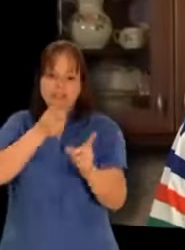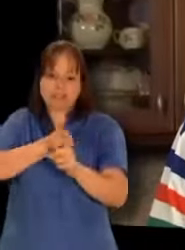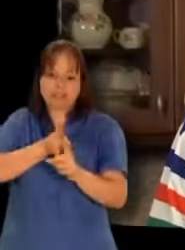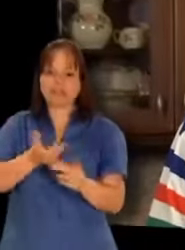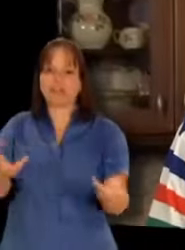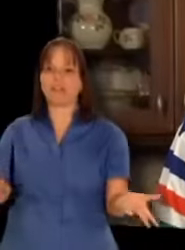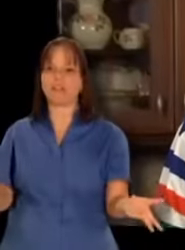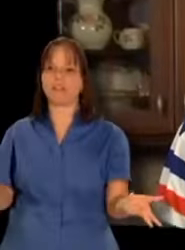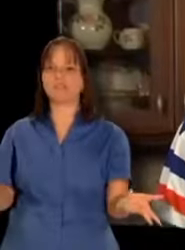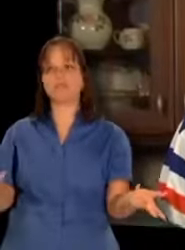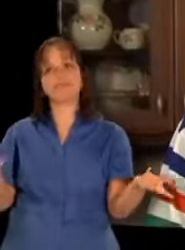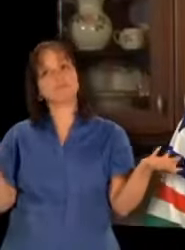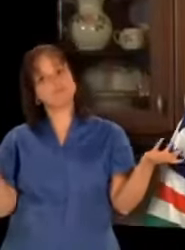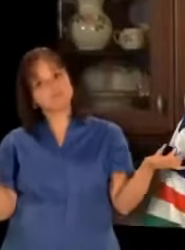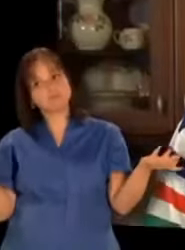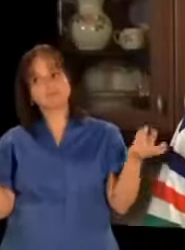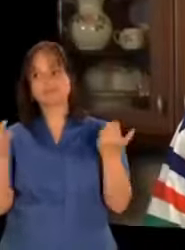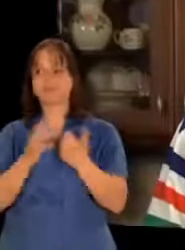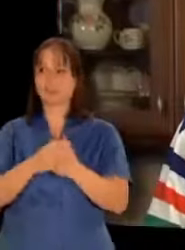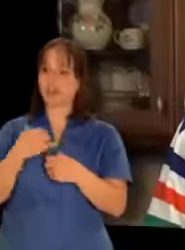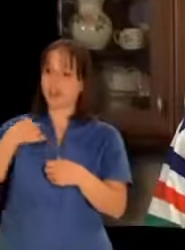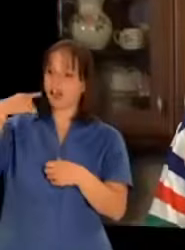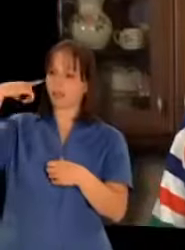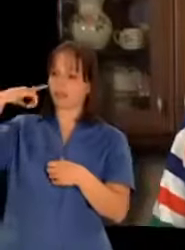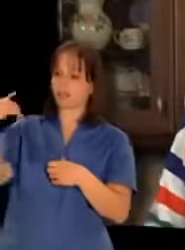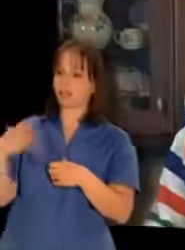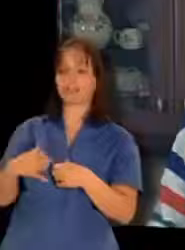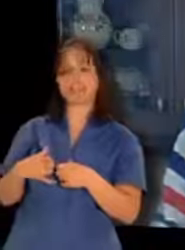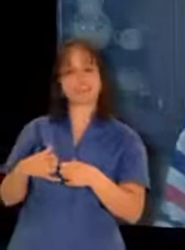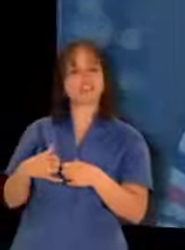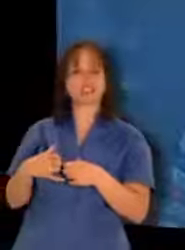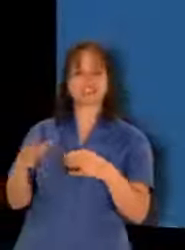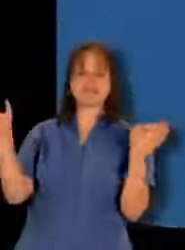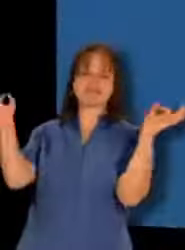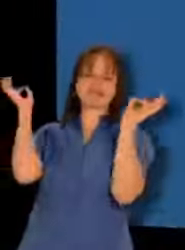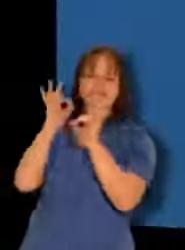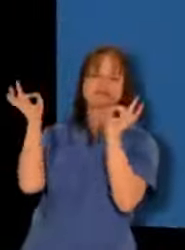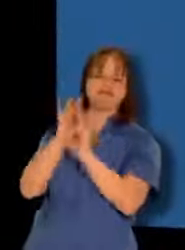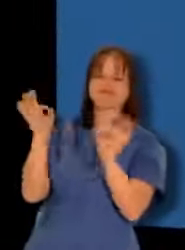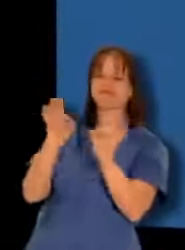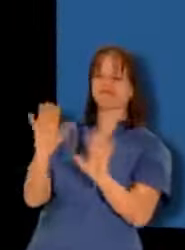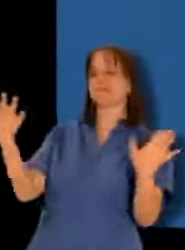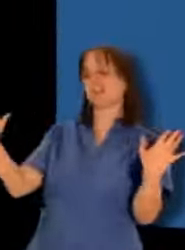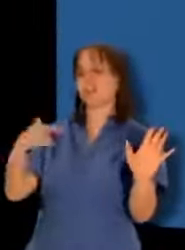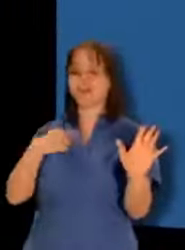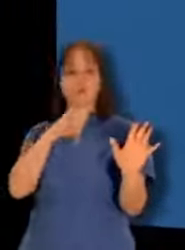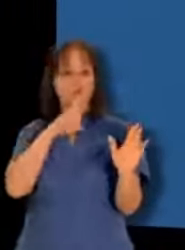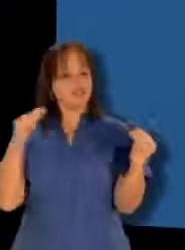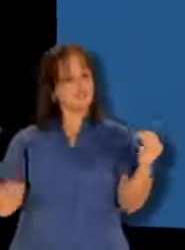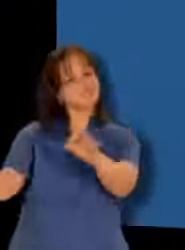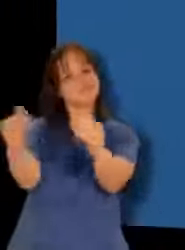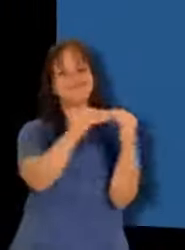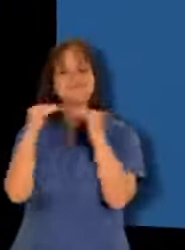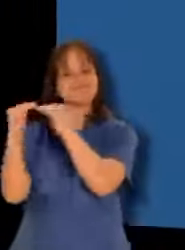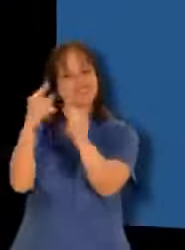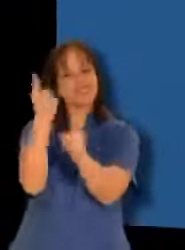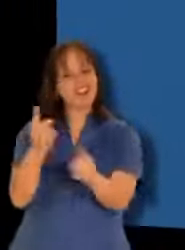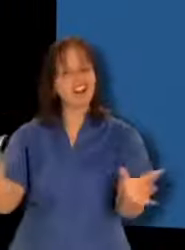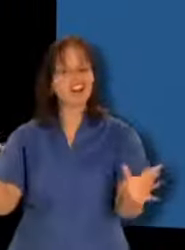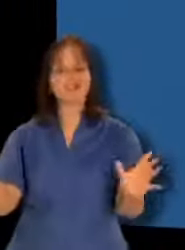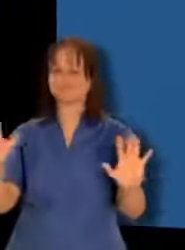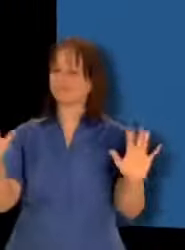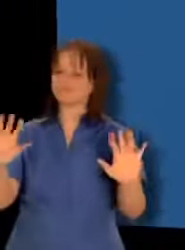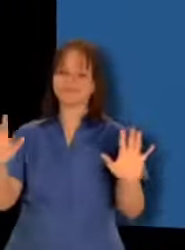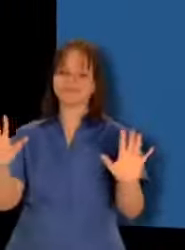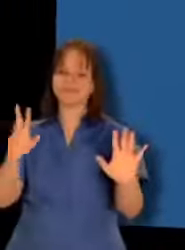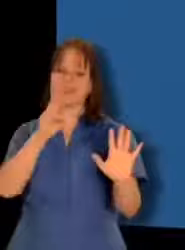water. Well, now I was starting to think he was full of it. I mean, water is just water, right? Well, it turns out